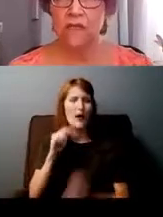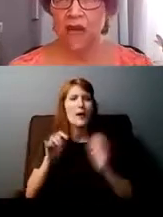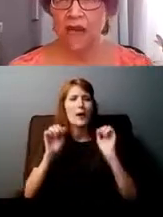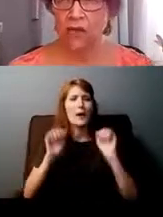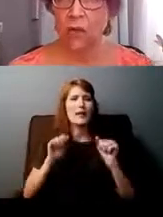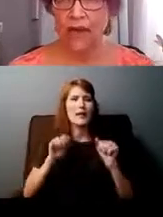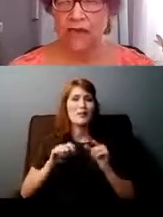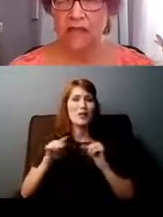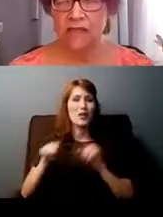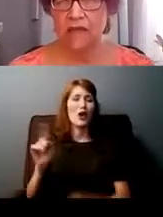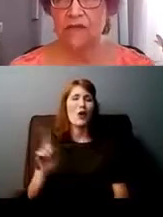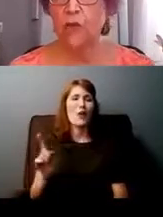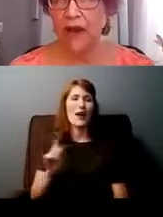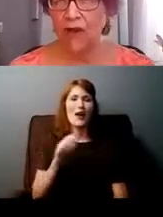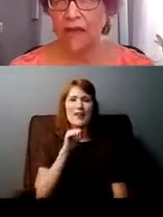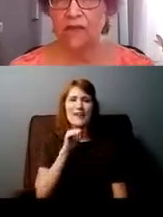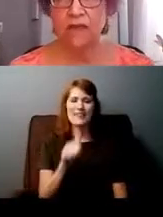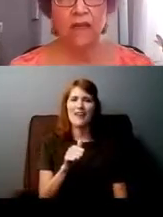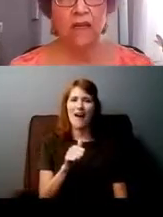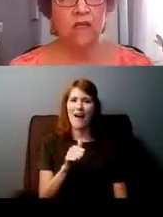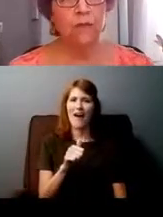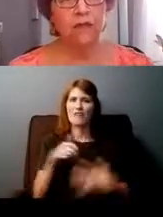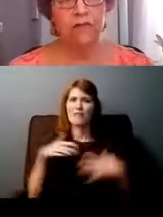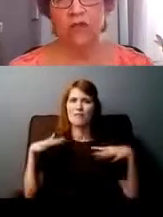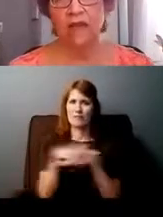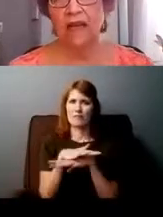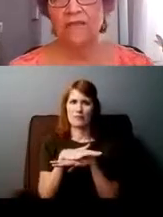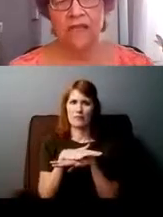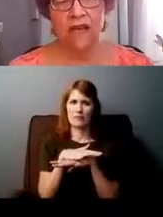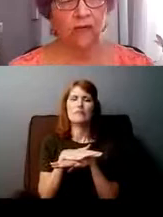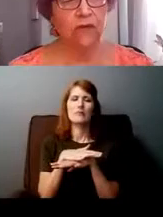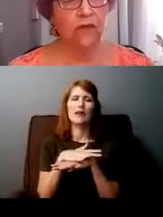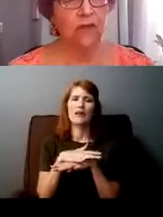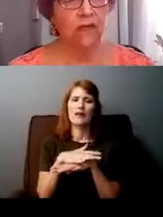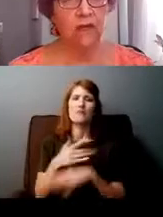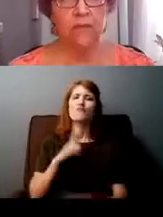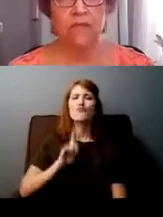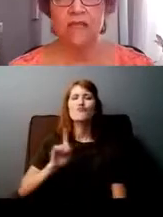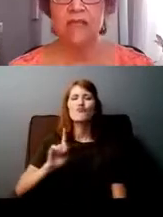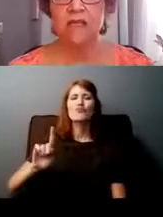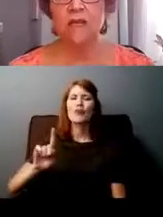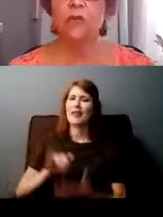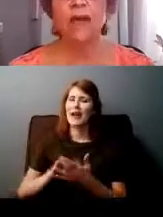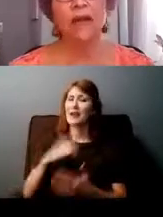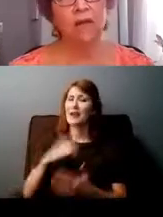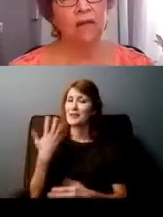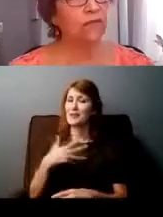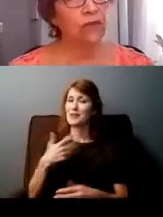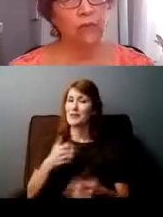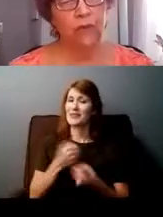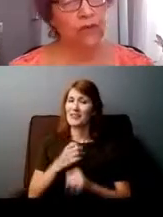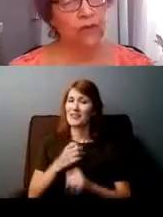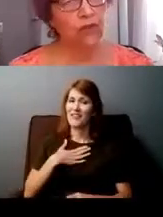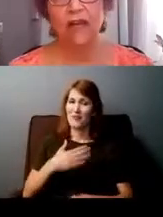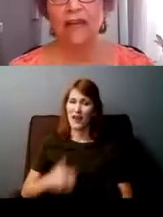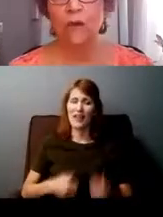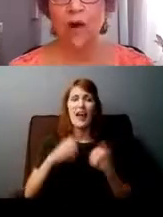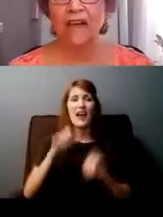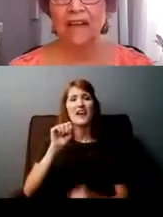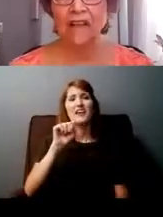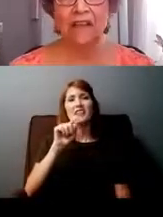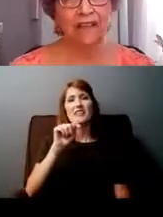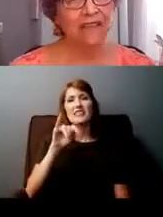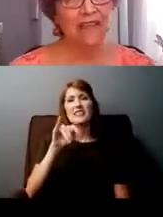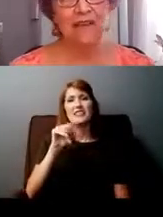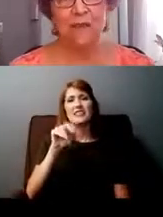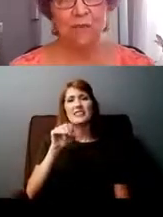it's not quite as crowded has been a lifesaver. Stinson Trail, if you like